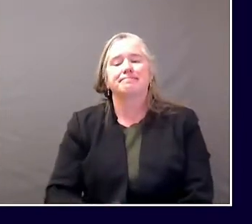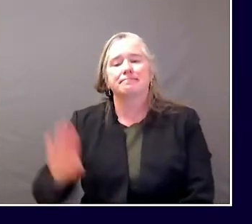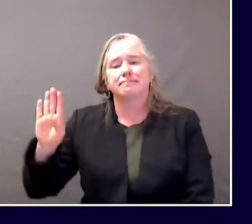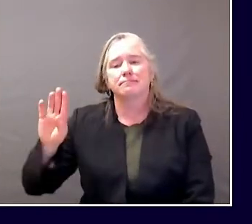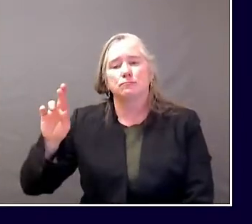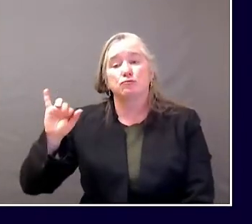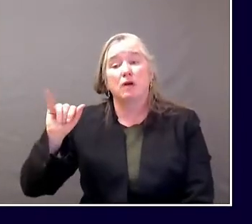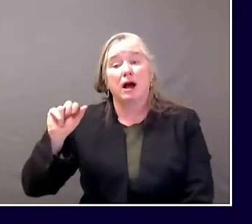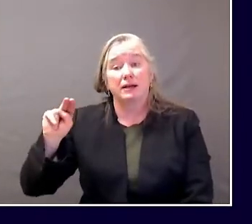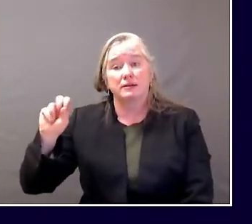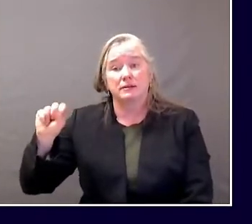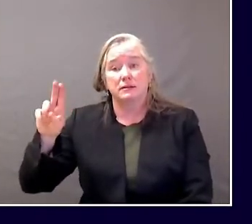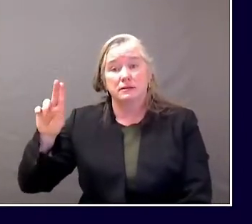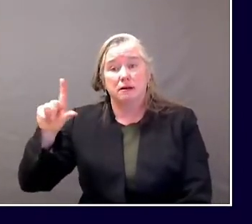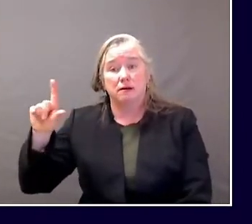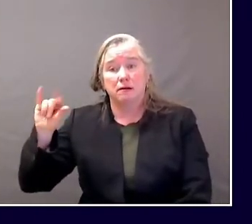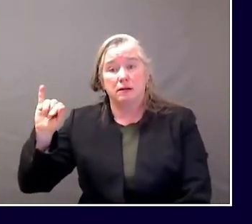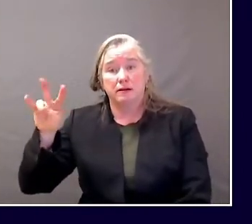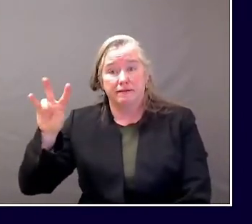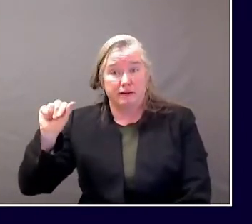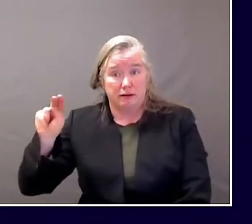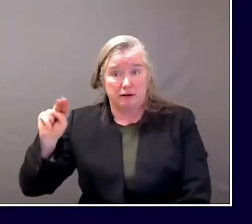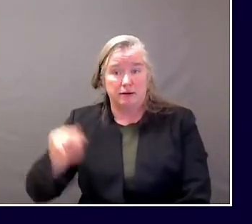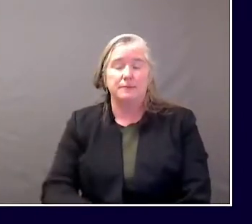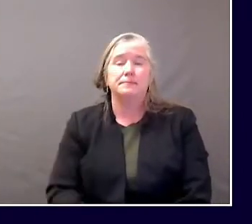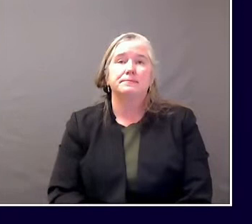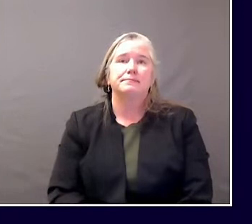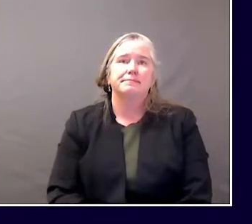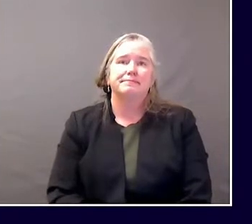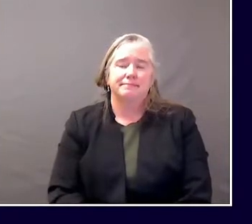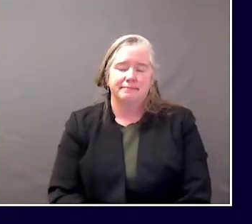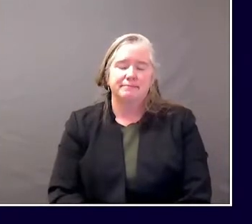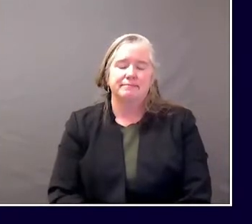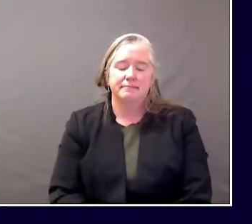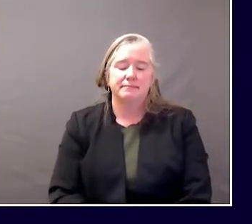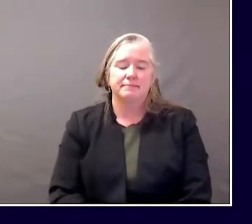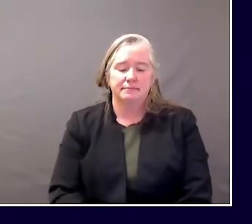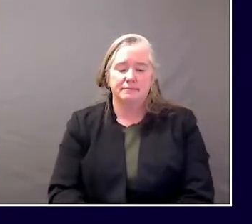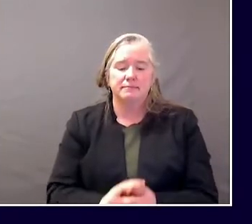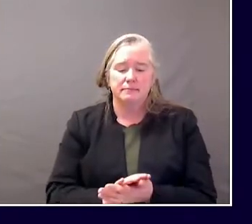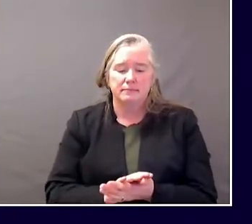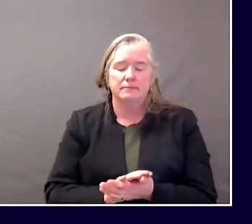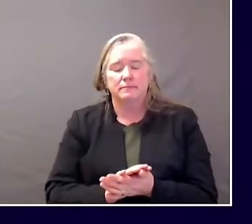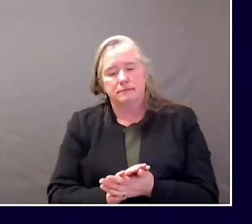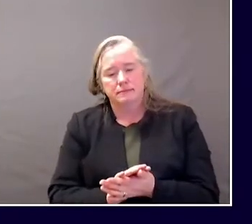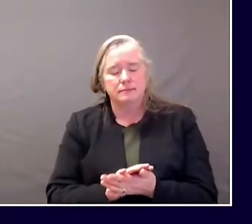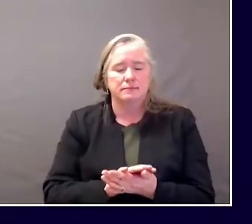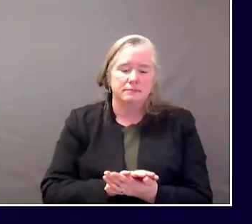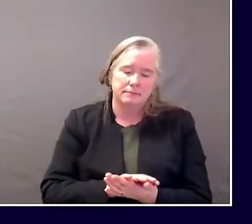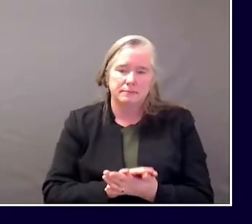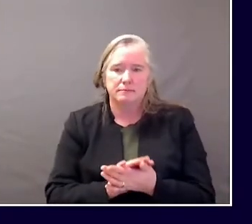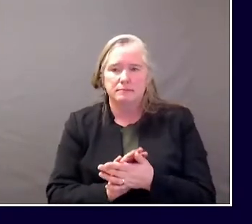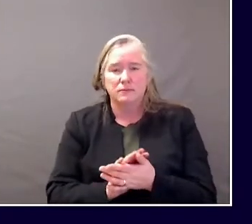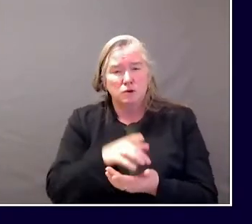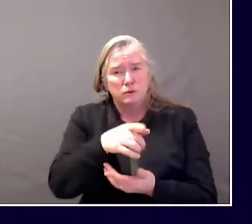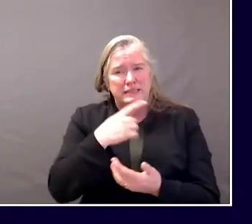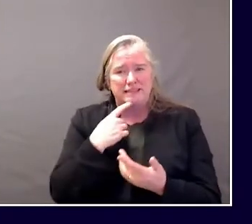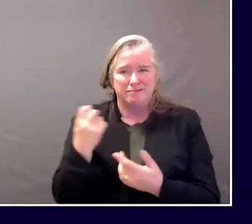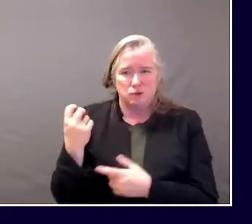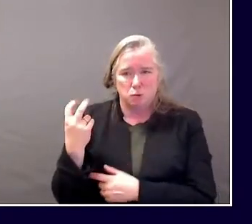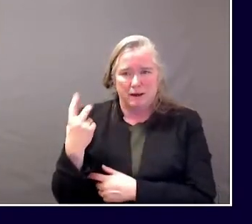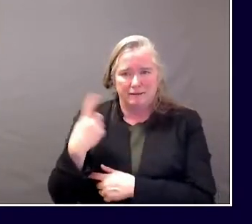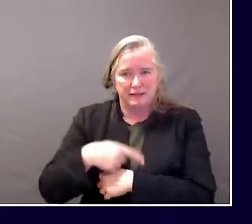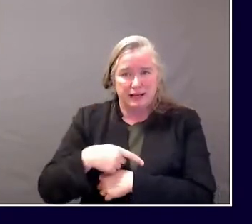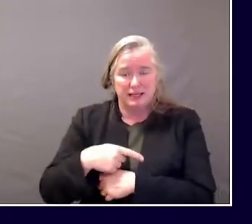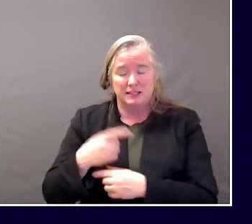Shaw. Just going back to, I think, the possibility that in about 2 weeks, maybe